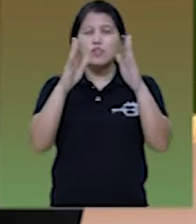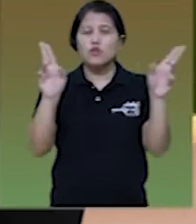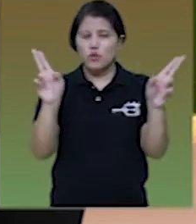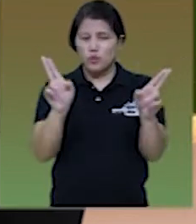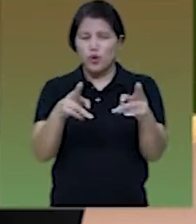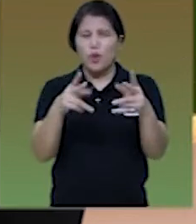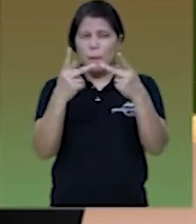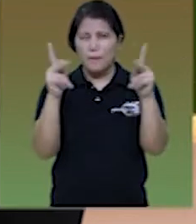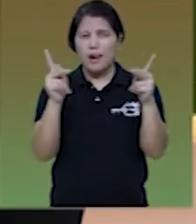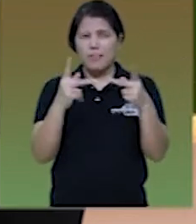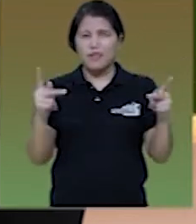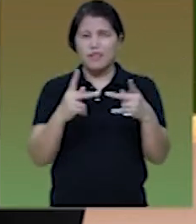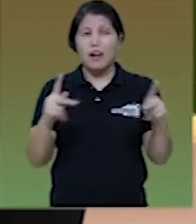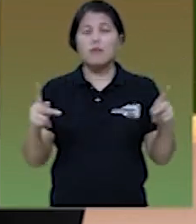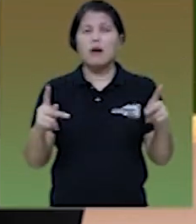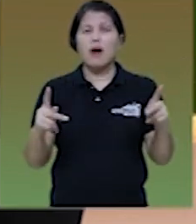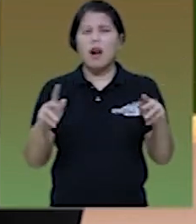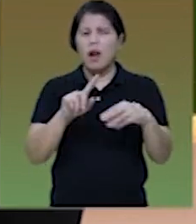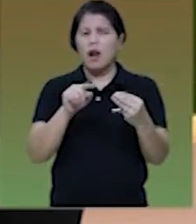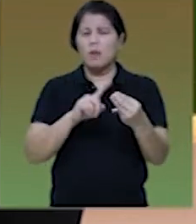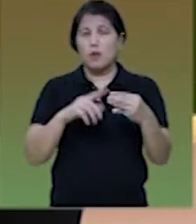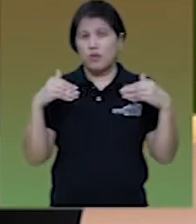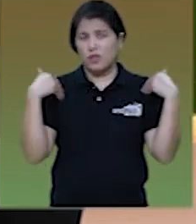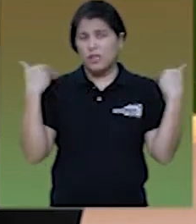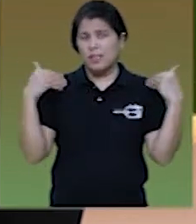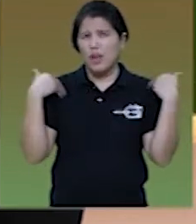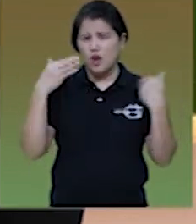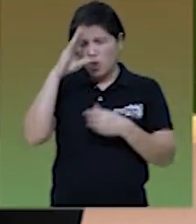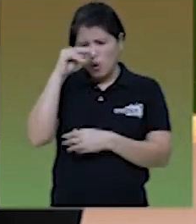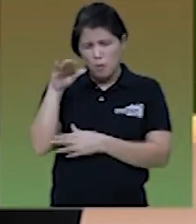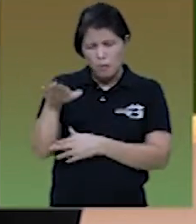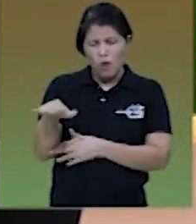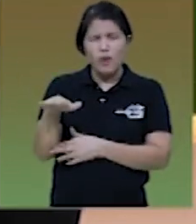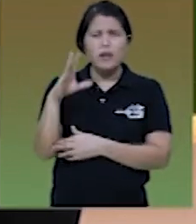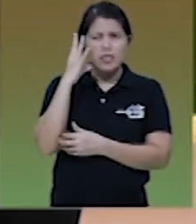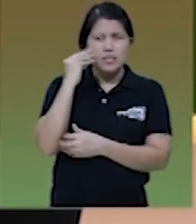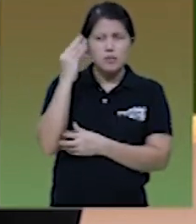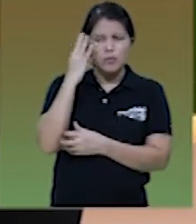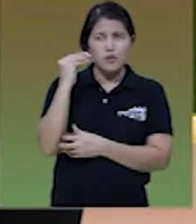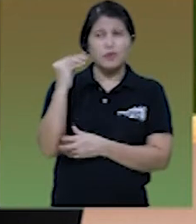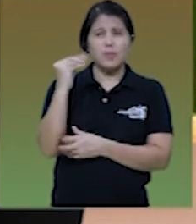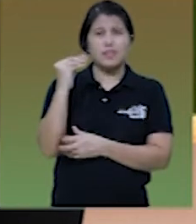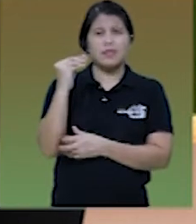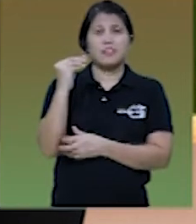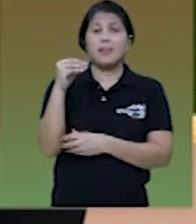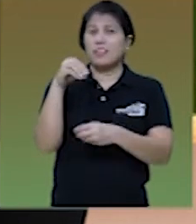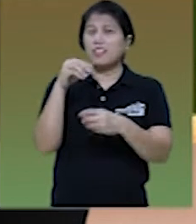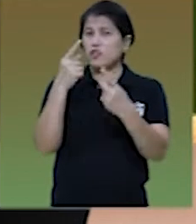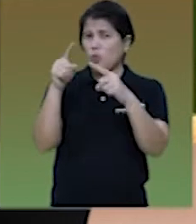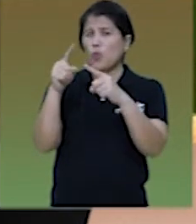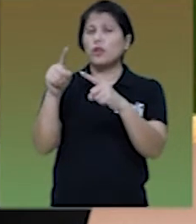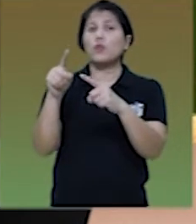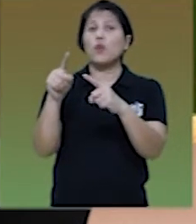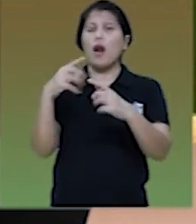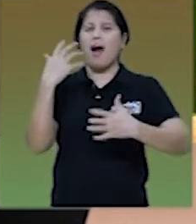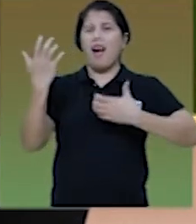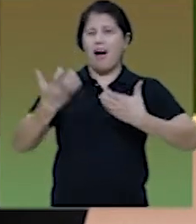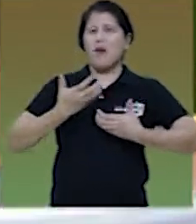short paragraph about a young boy and his experience in going to an amusement park.